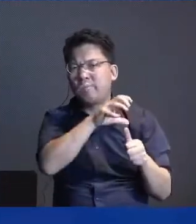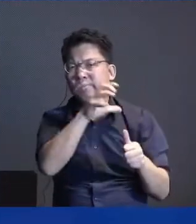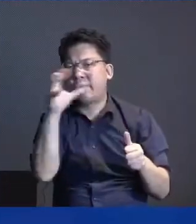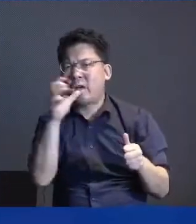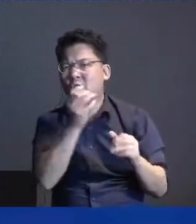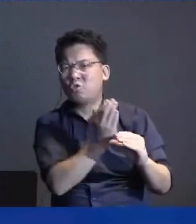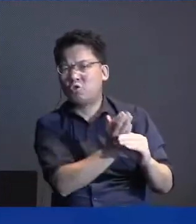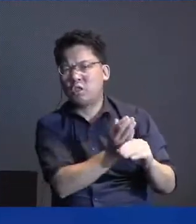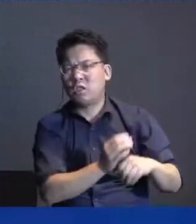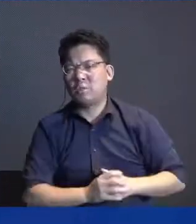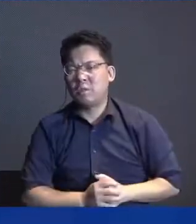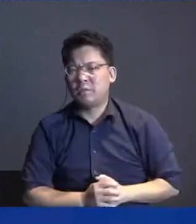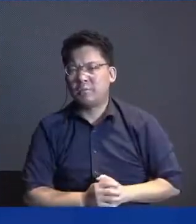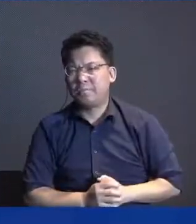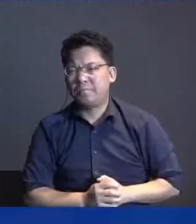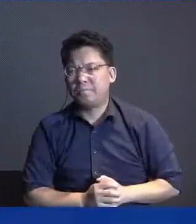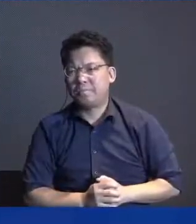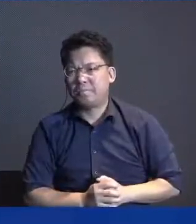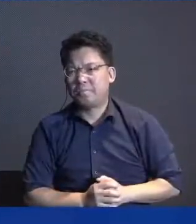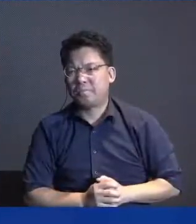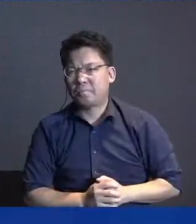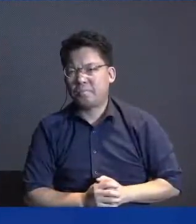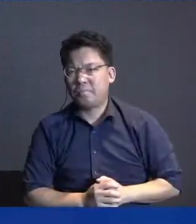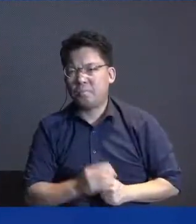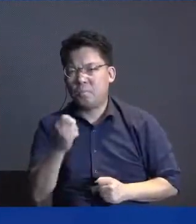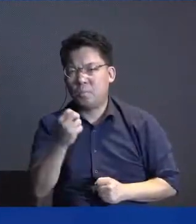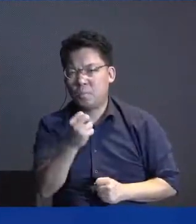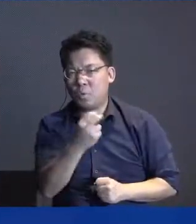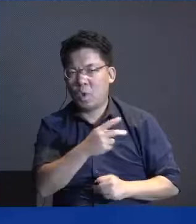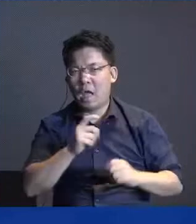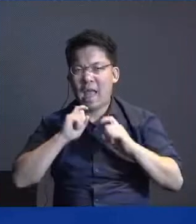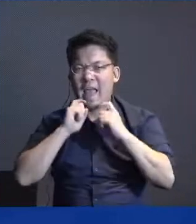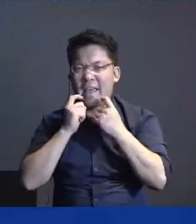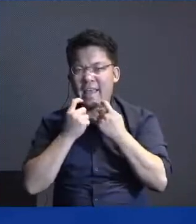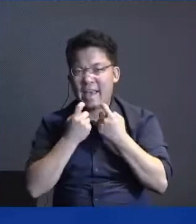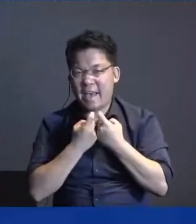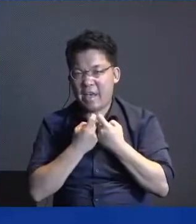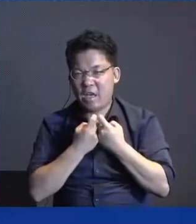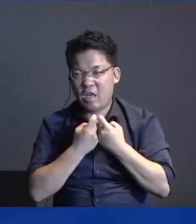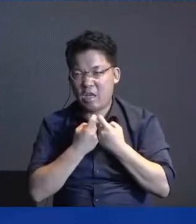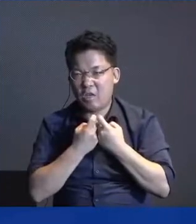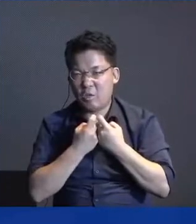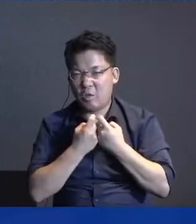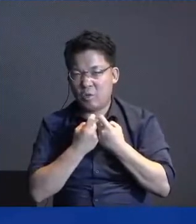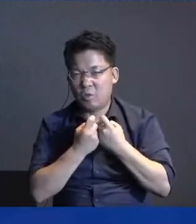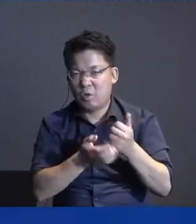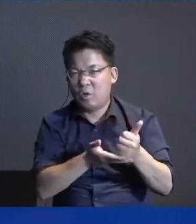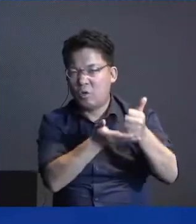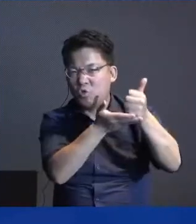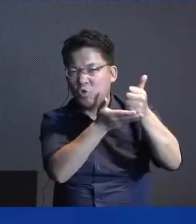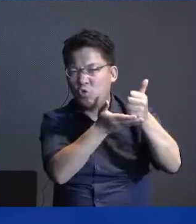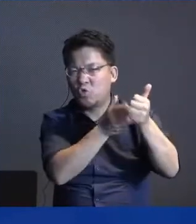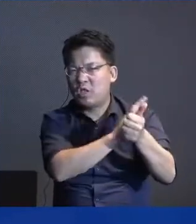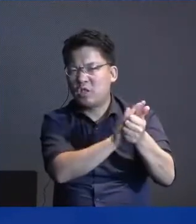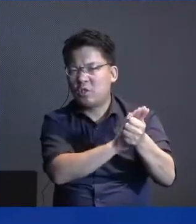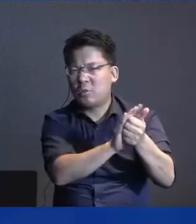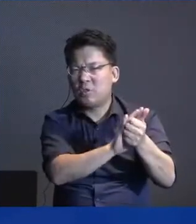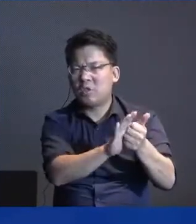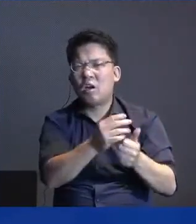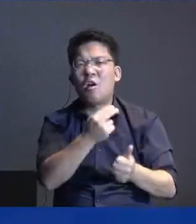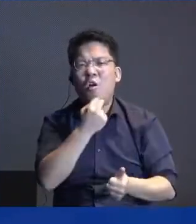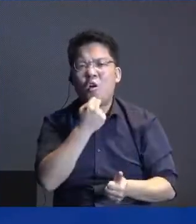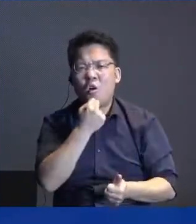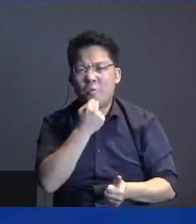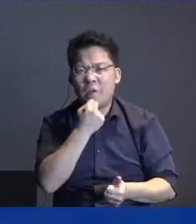as valued individuals. As you mentioned, dignity is considered a cornerstone